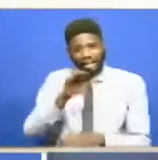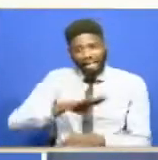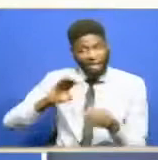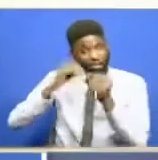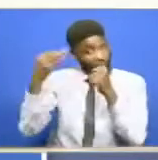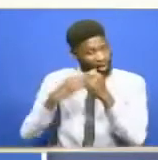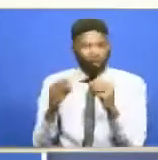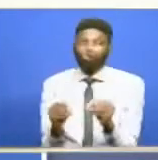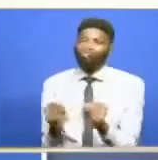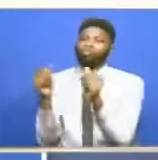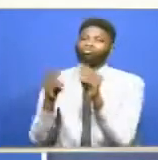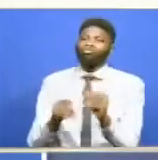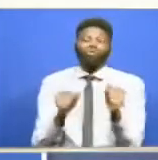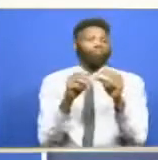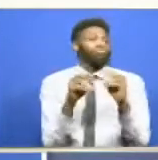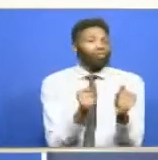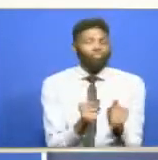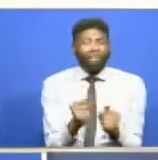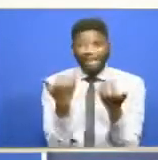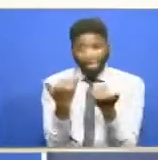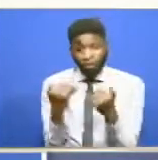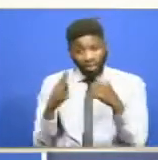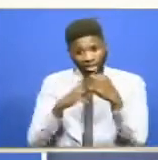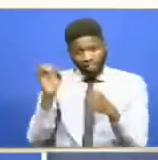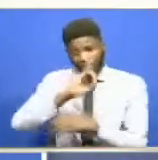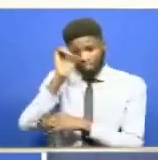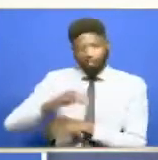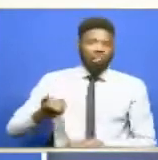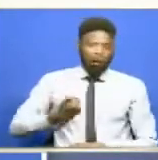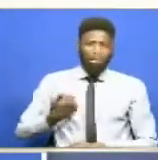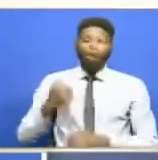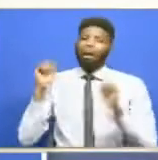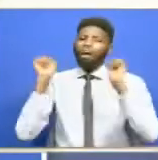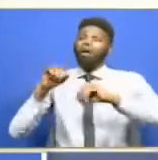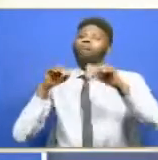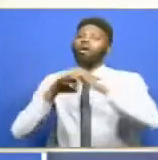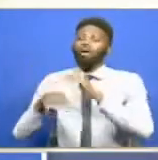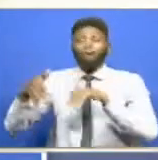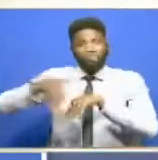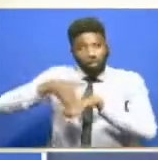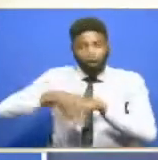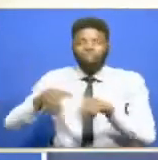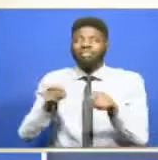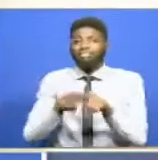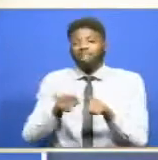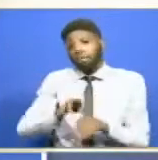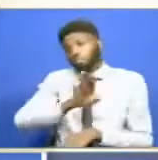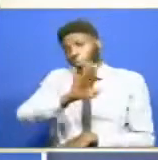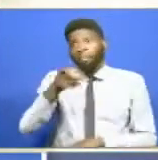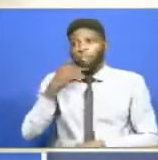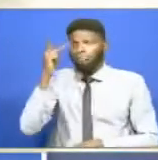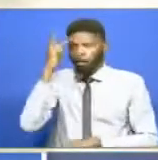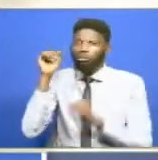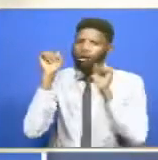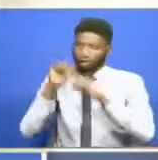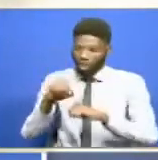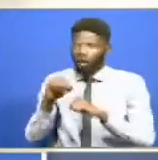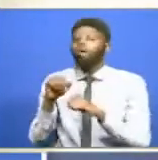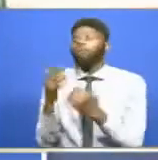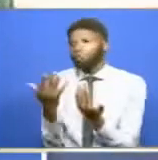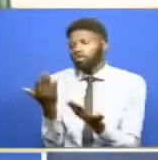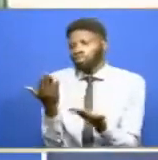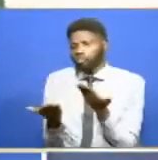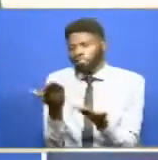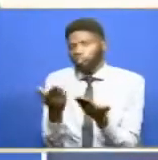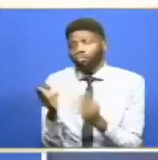because now let's say 90% of the girls can access pads and their parents can limit the money, mm-hmm. and